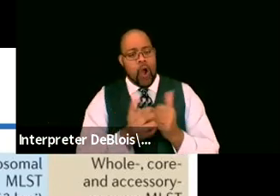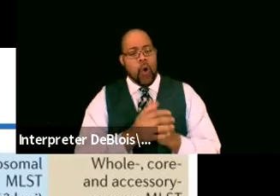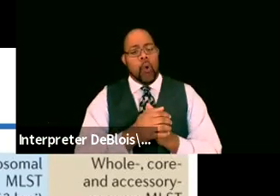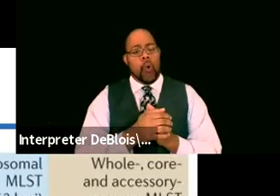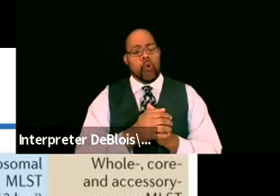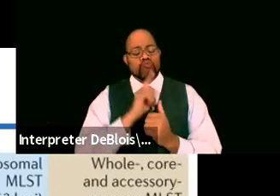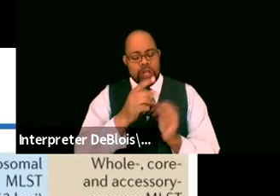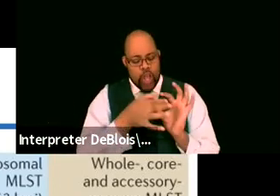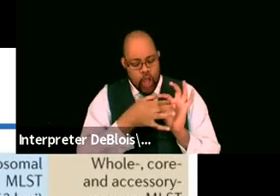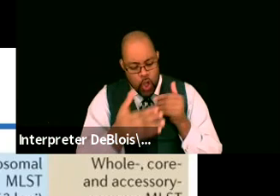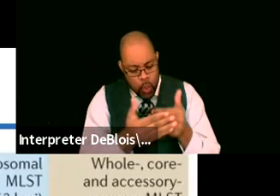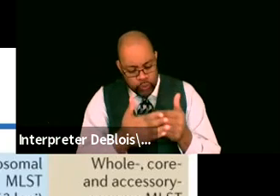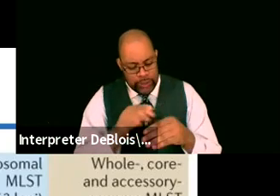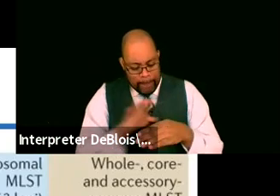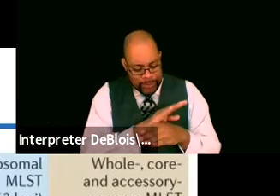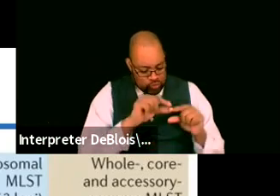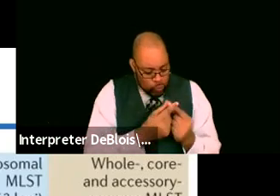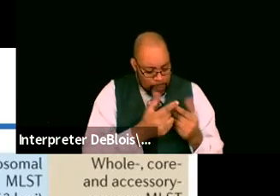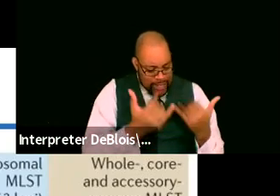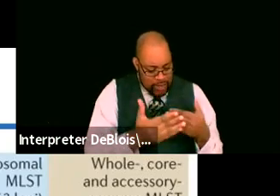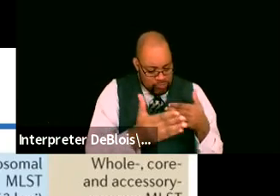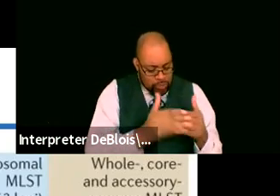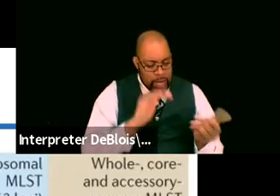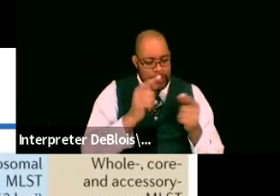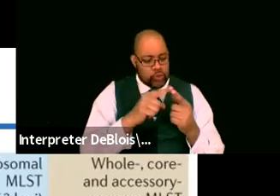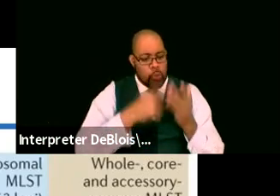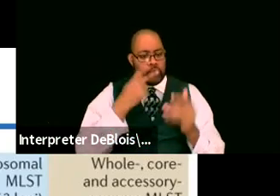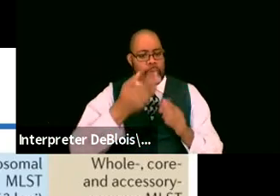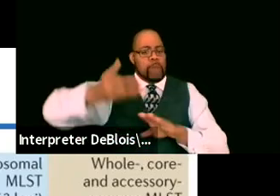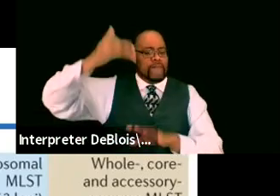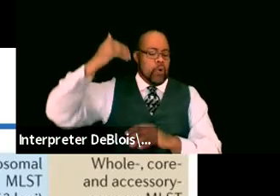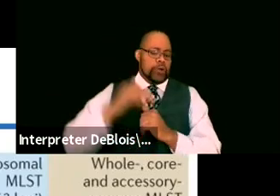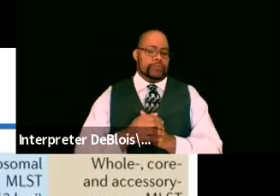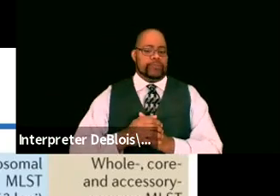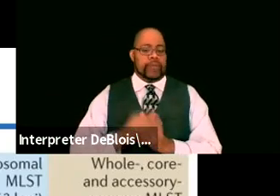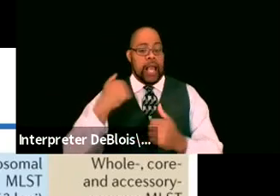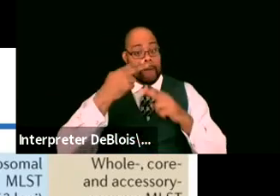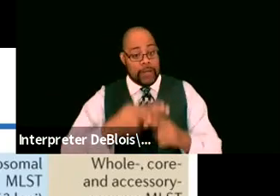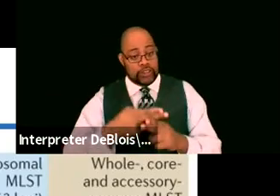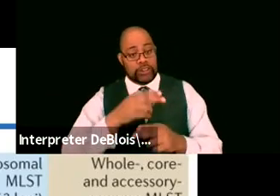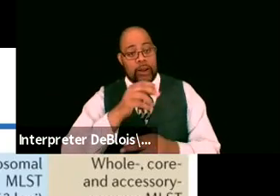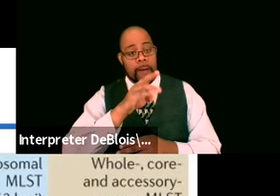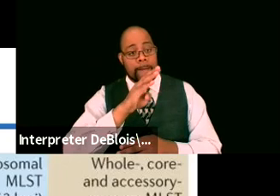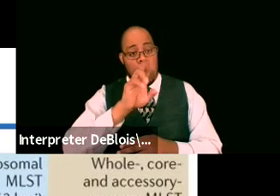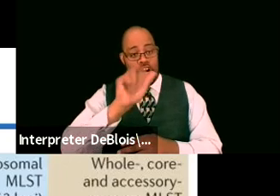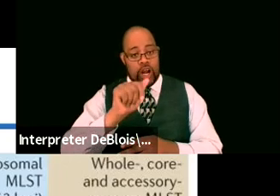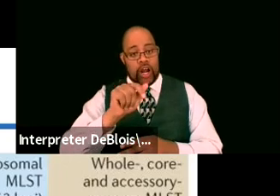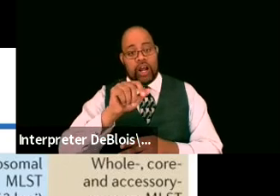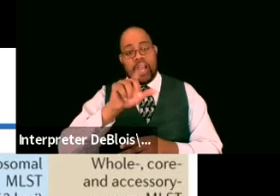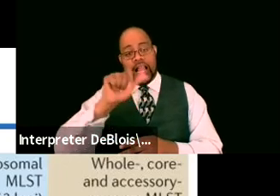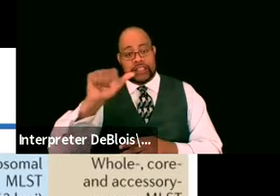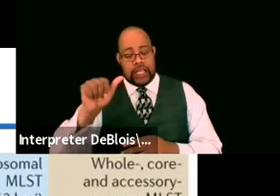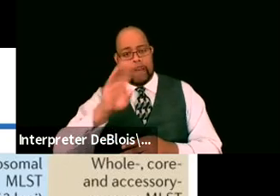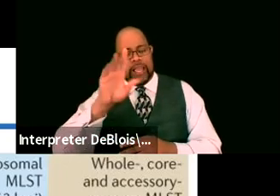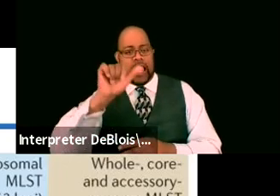tightly the industrial isolates group together now in comparison to what we saw previously. As I mentioned, Burkholderia lata can be isolated from a number